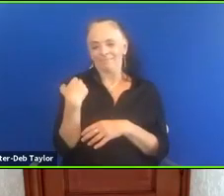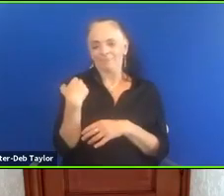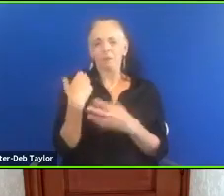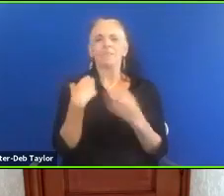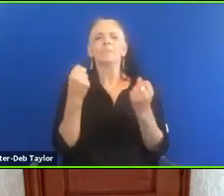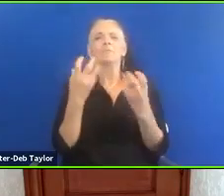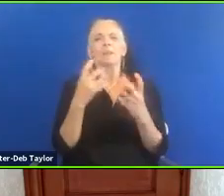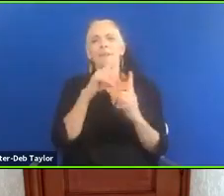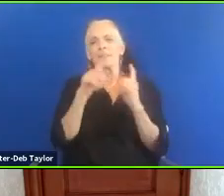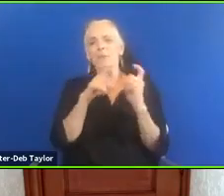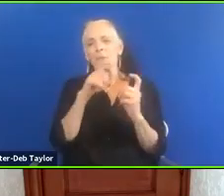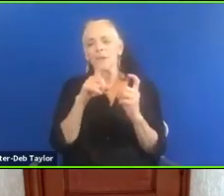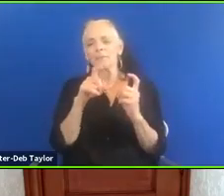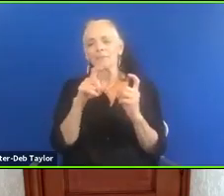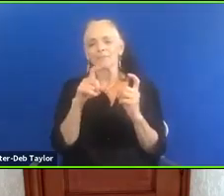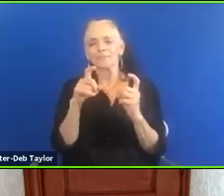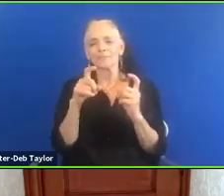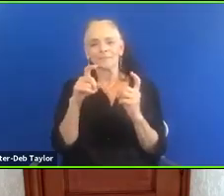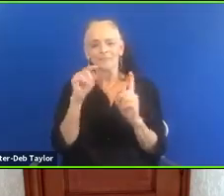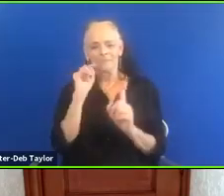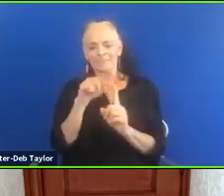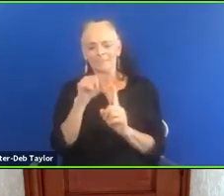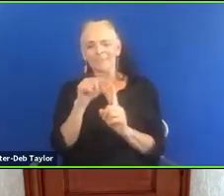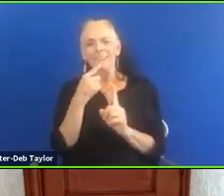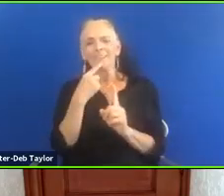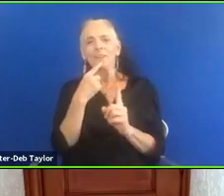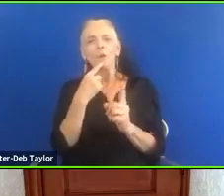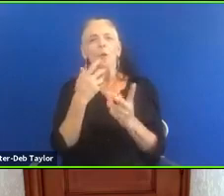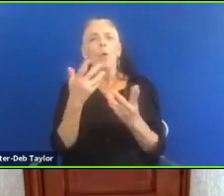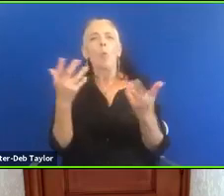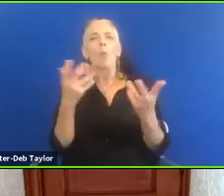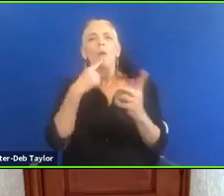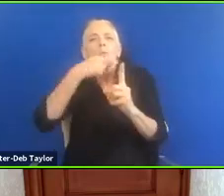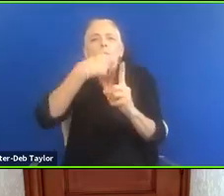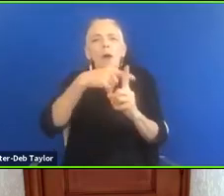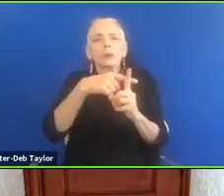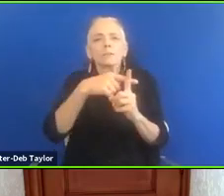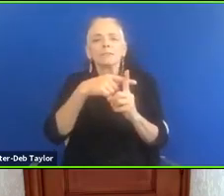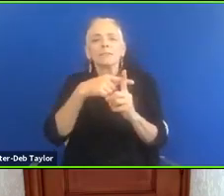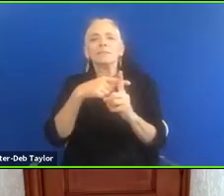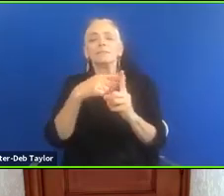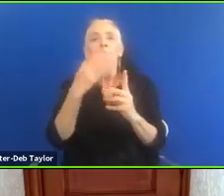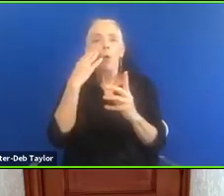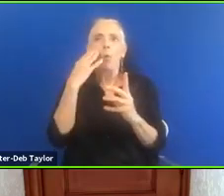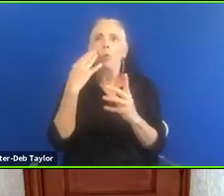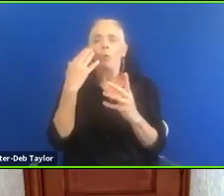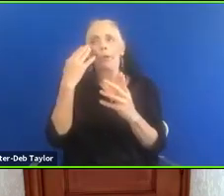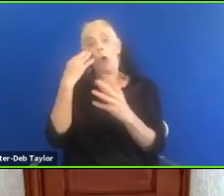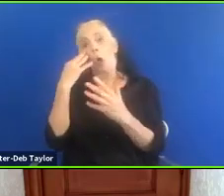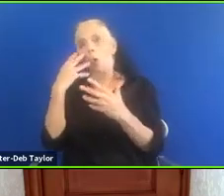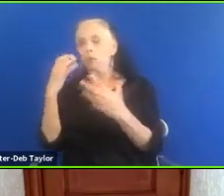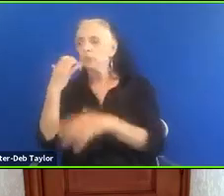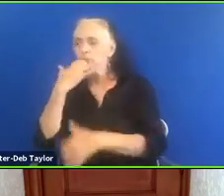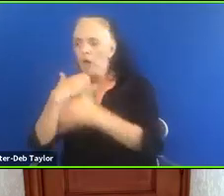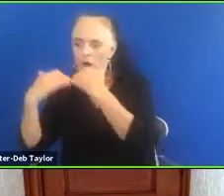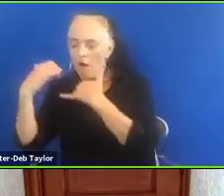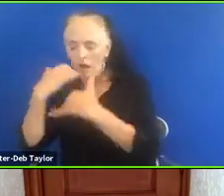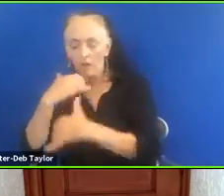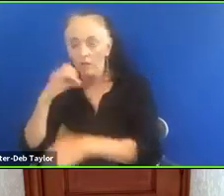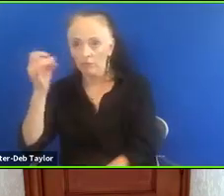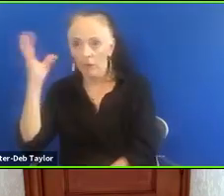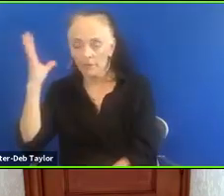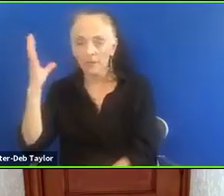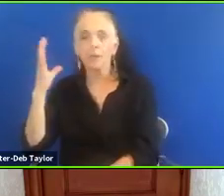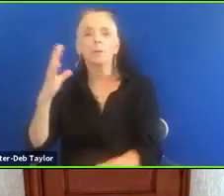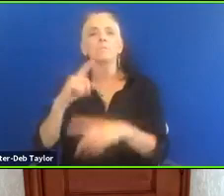from folks on this note that were, what are the yeses that we can lean into when the no is so clear right now? What are some of the yeses? Folks asked about